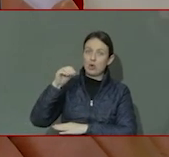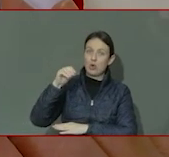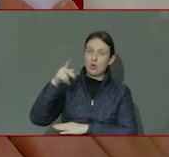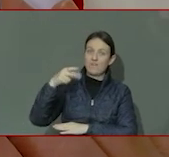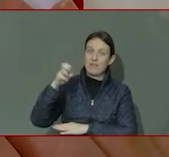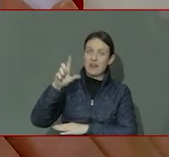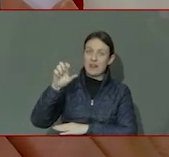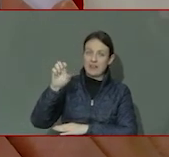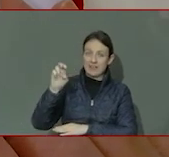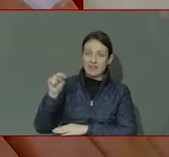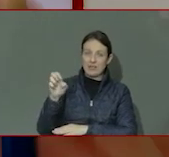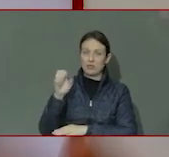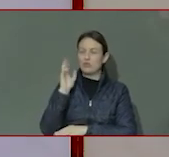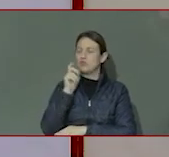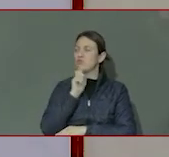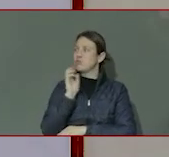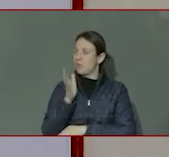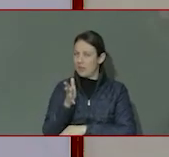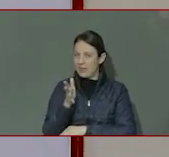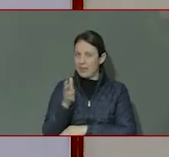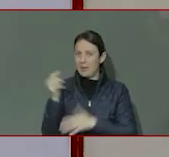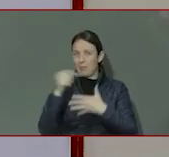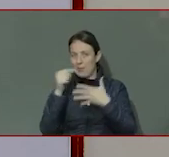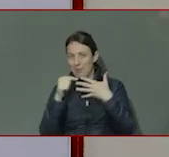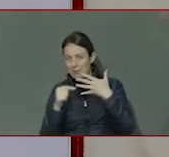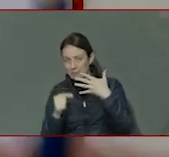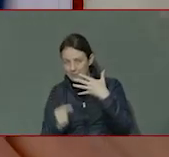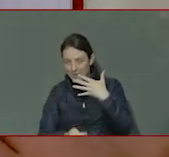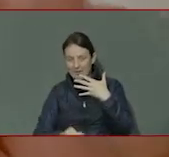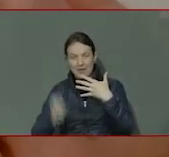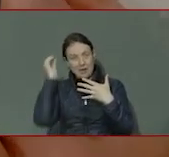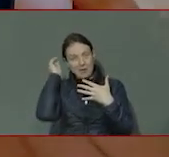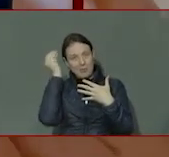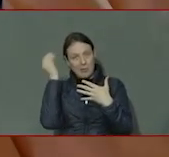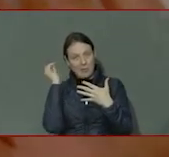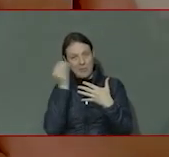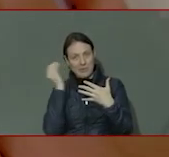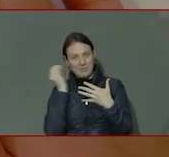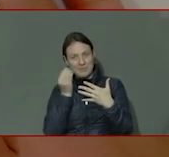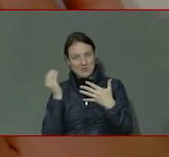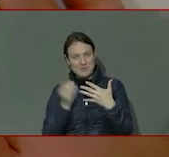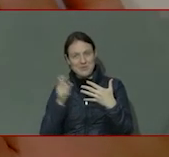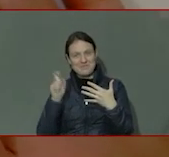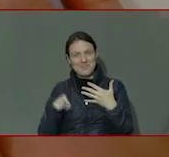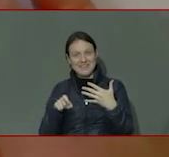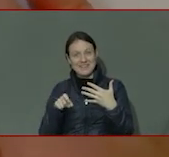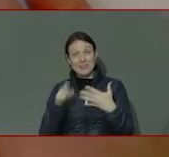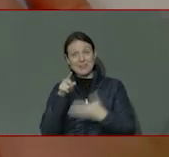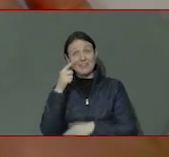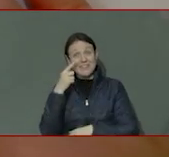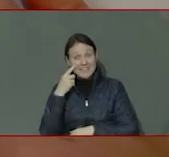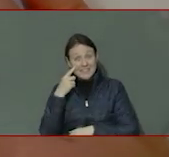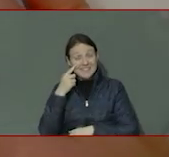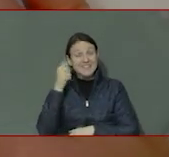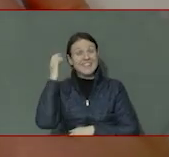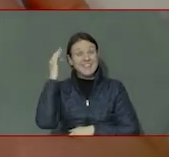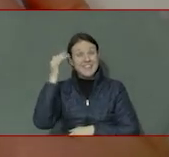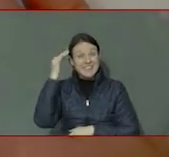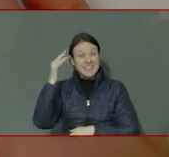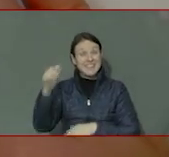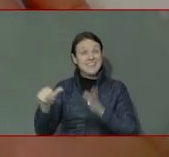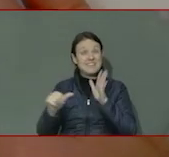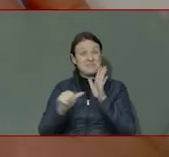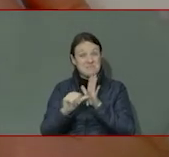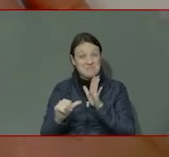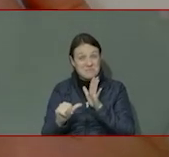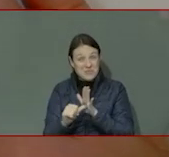thinking. The moment you see it's a weak acid and a strong base. So again, do you see why it's important for you to study which acids